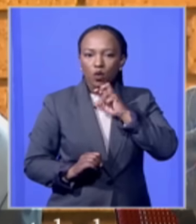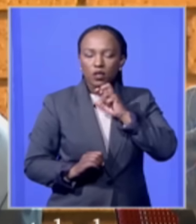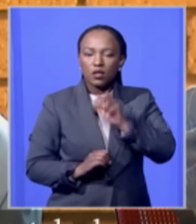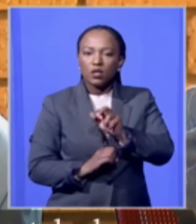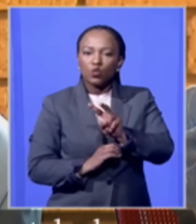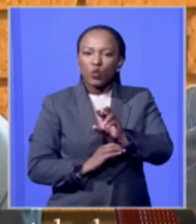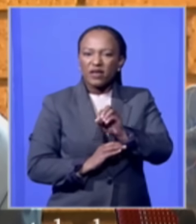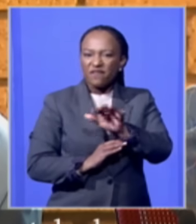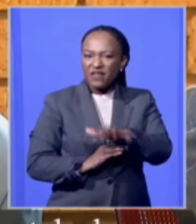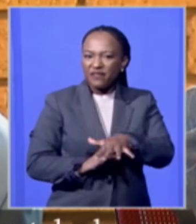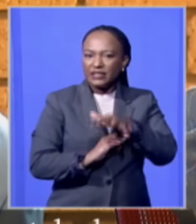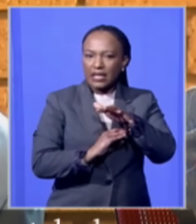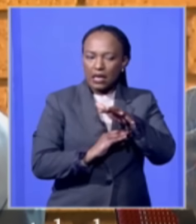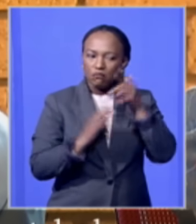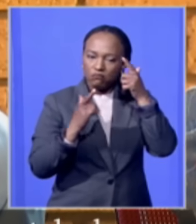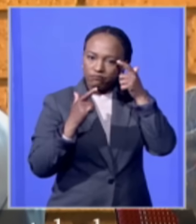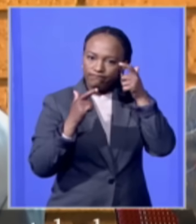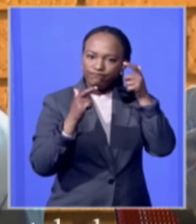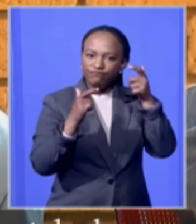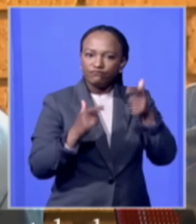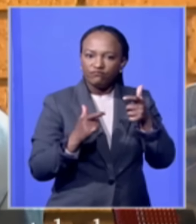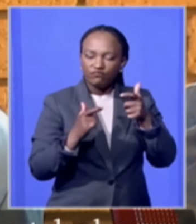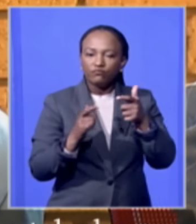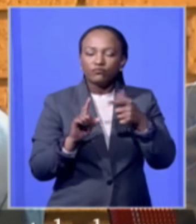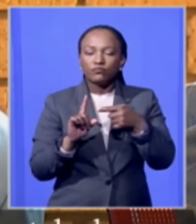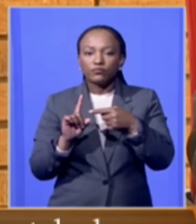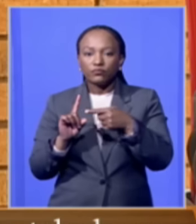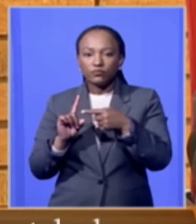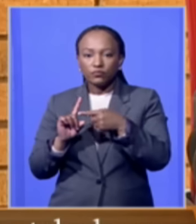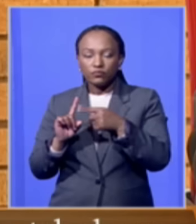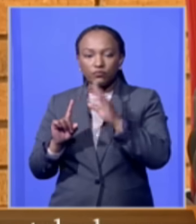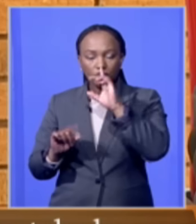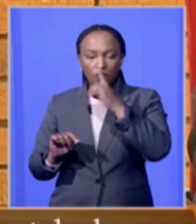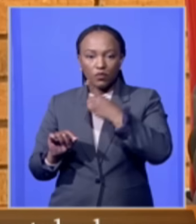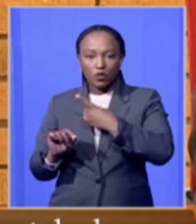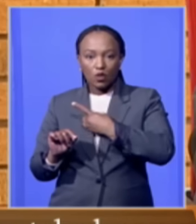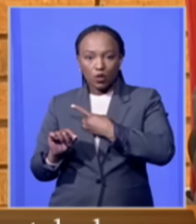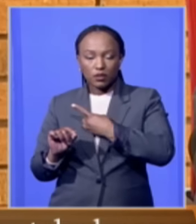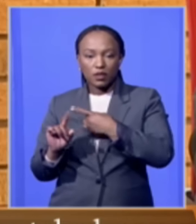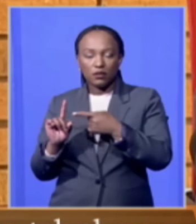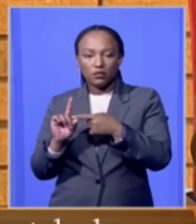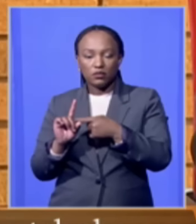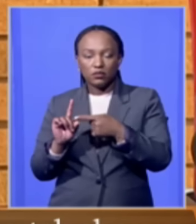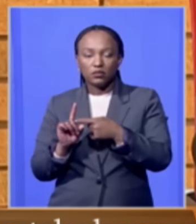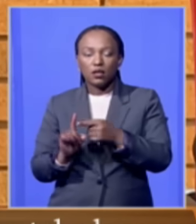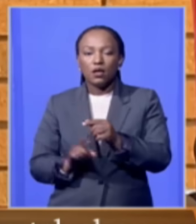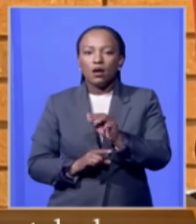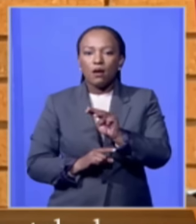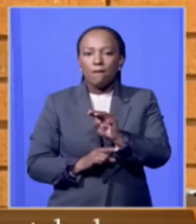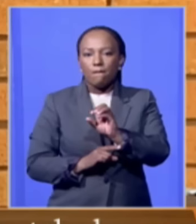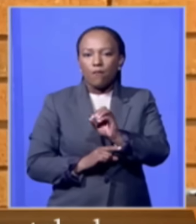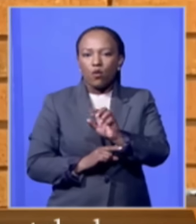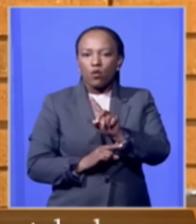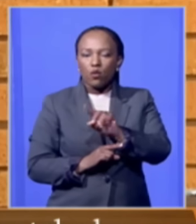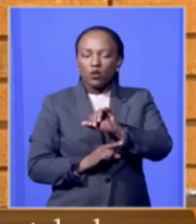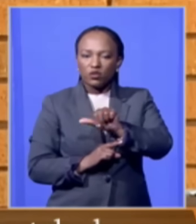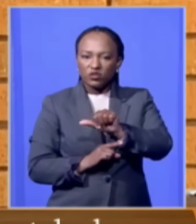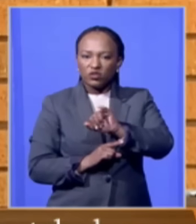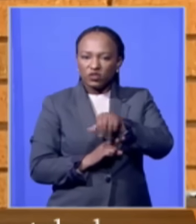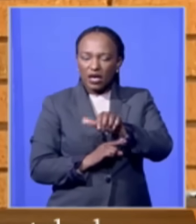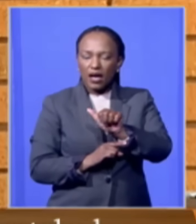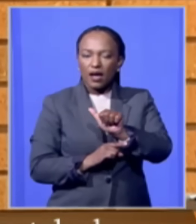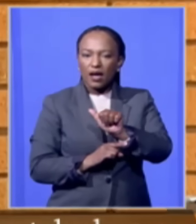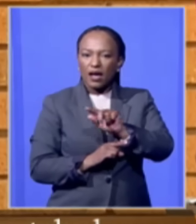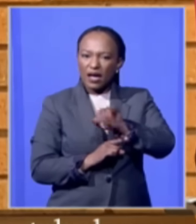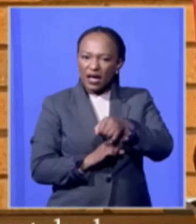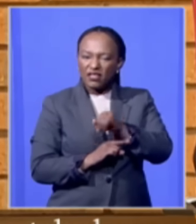2015. Mo nakong yeo kgaetšedi ya Mmakobo e le go Mpapatla motšatši o ile a kgethwa bjalo ka kgoši ya motšwaoswere. E